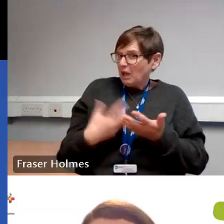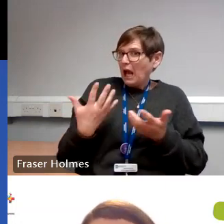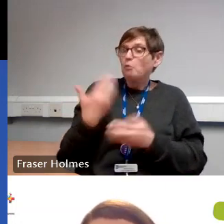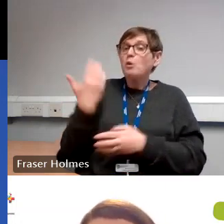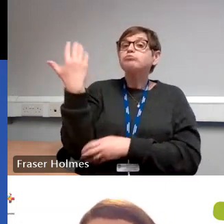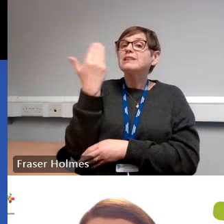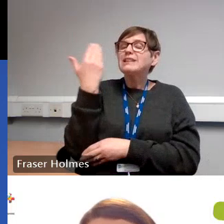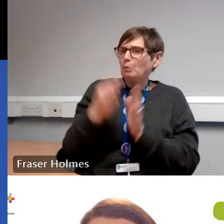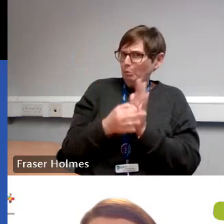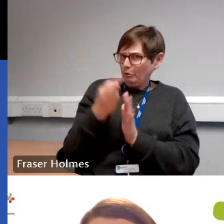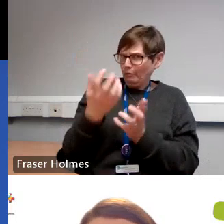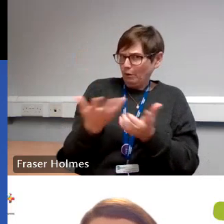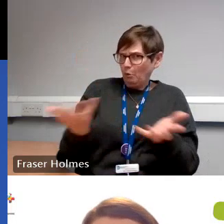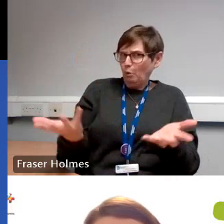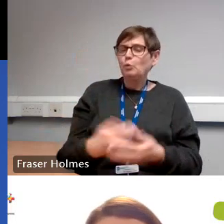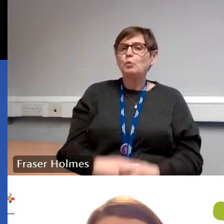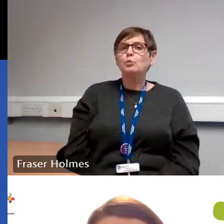presentation?